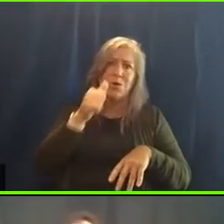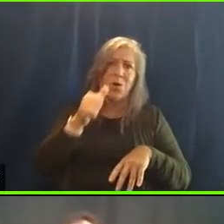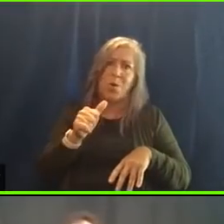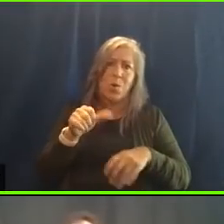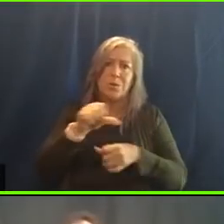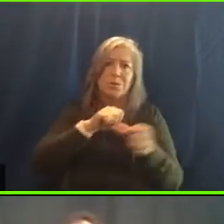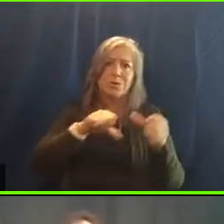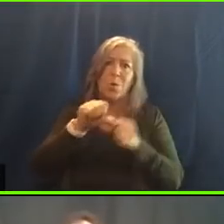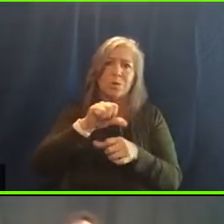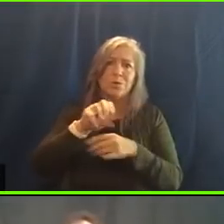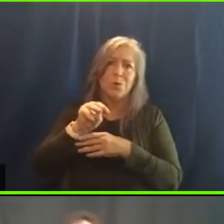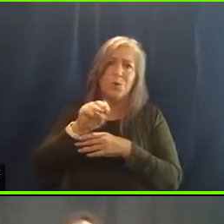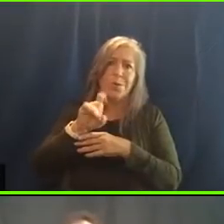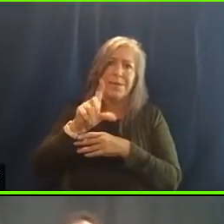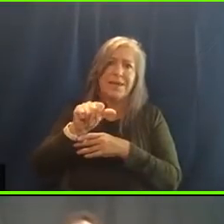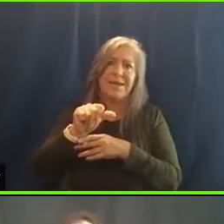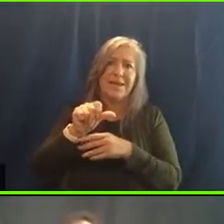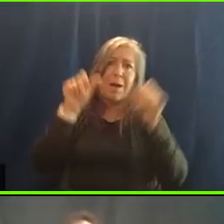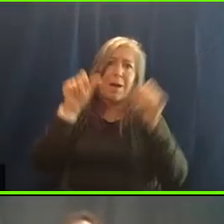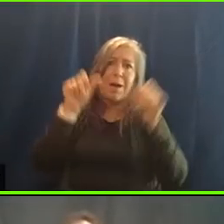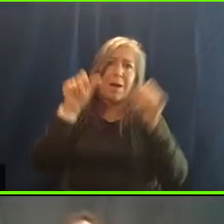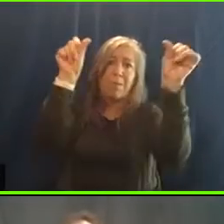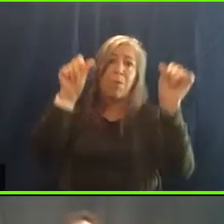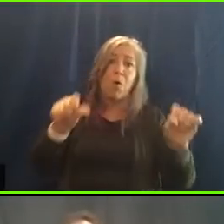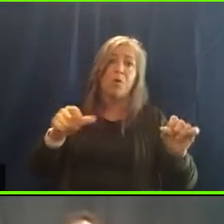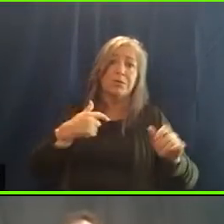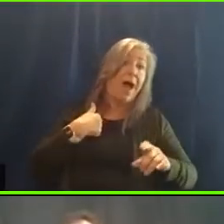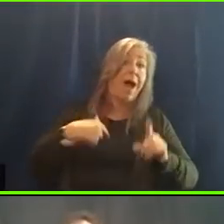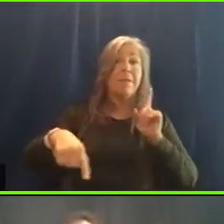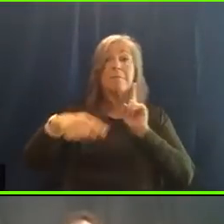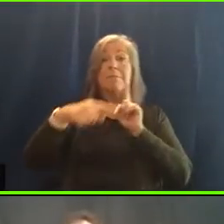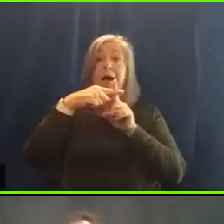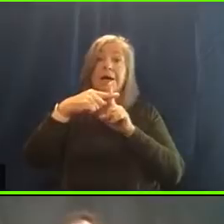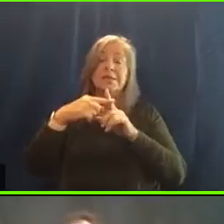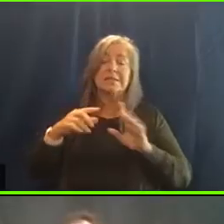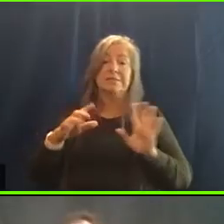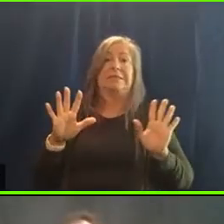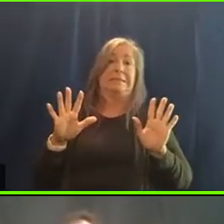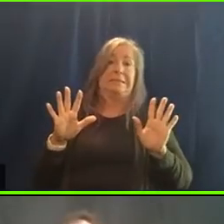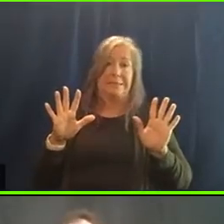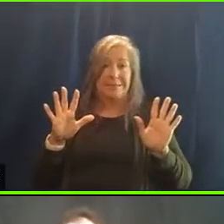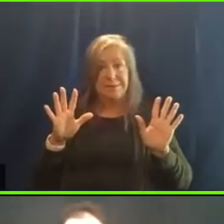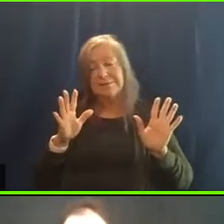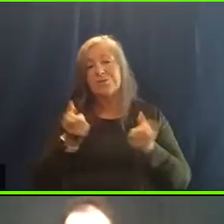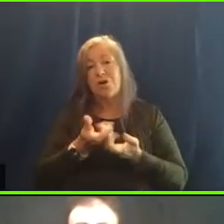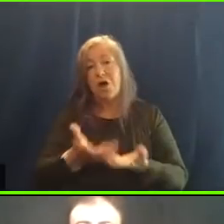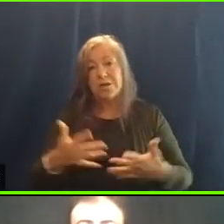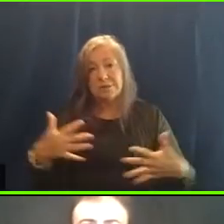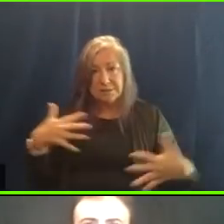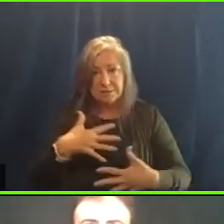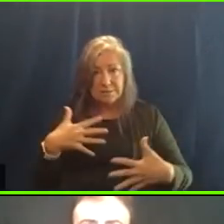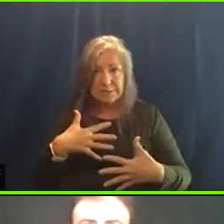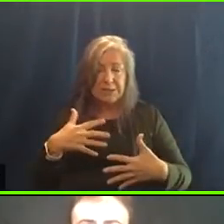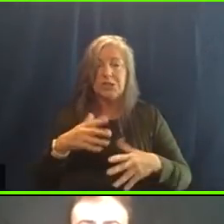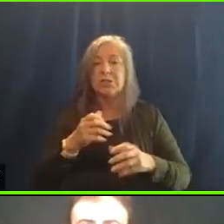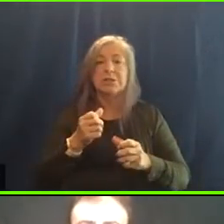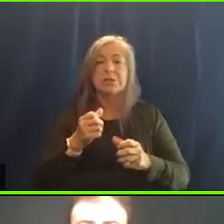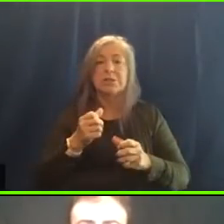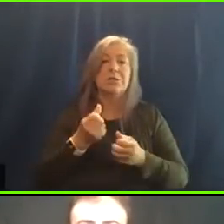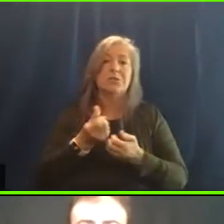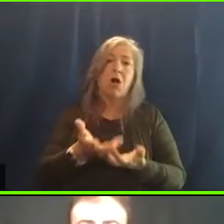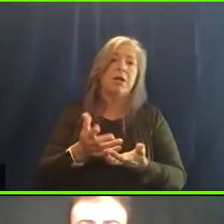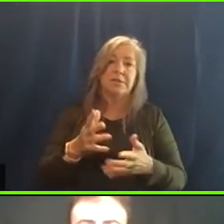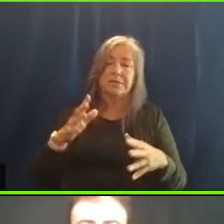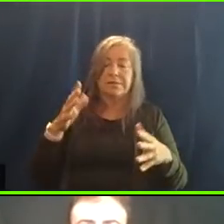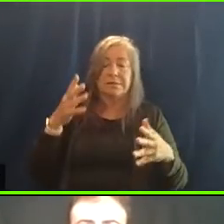starts conversation amongst your colleagues, and it creates a lot of fear. And so we would ask that you would keep your